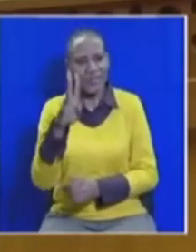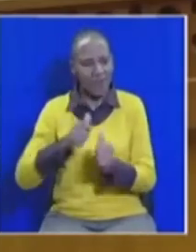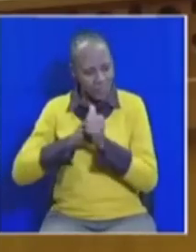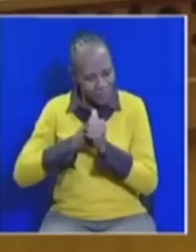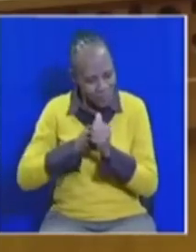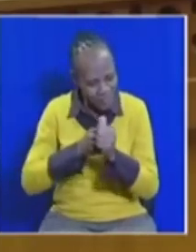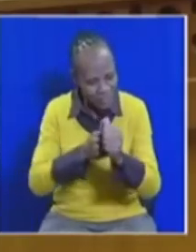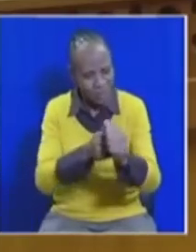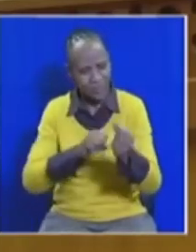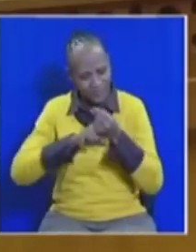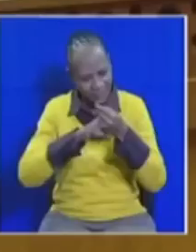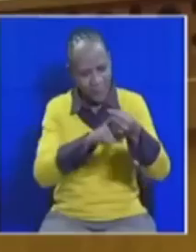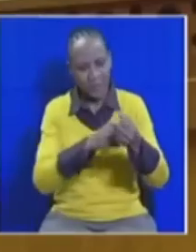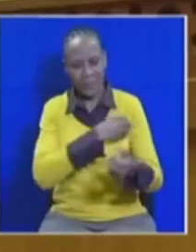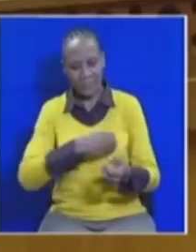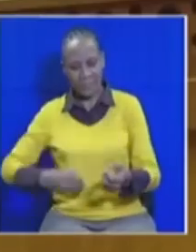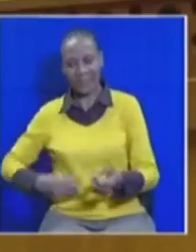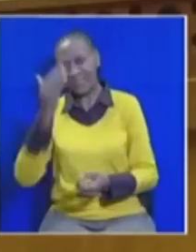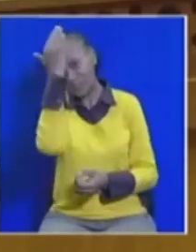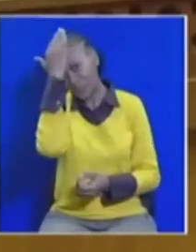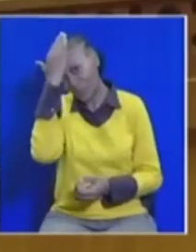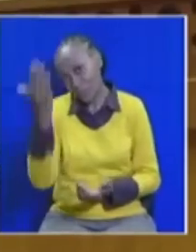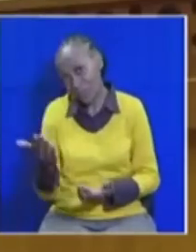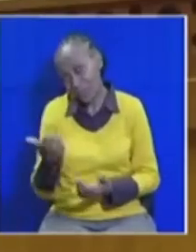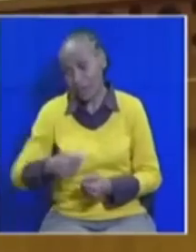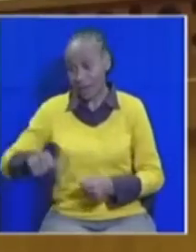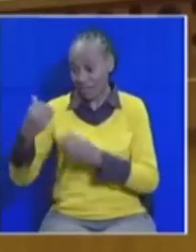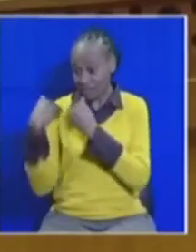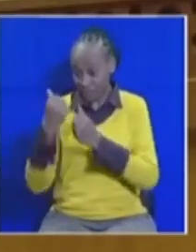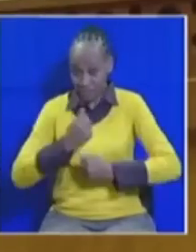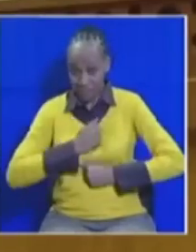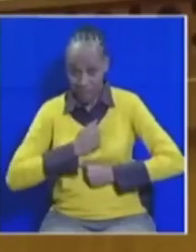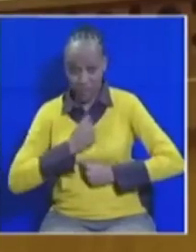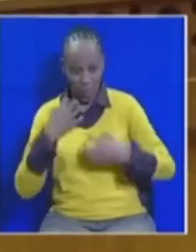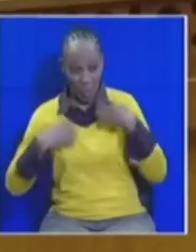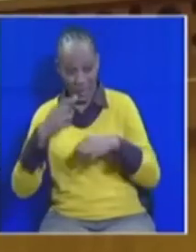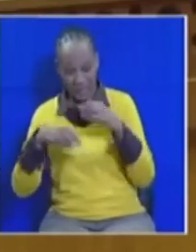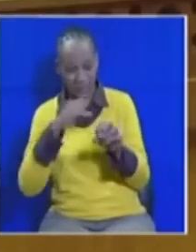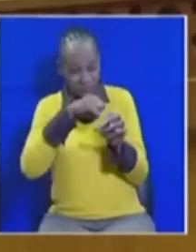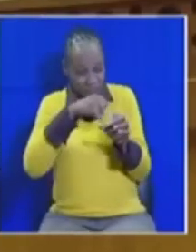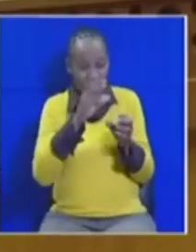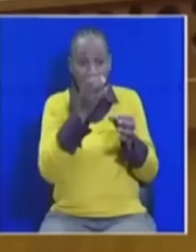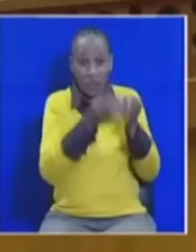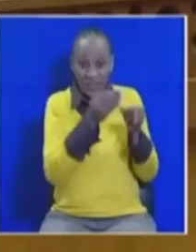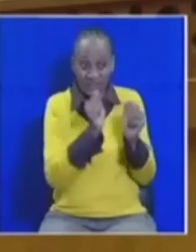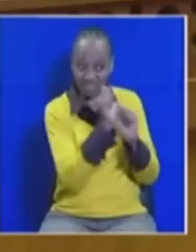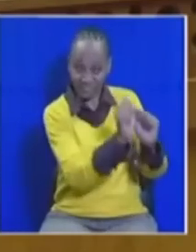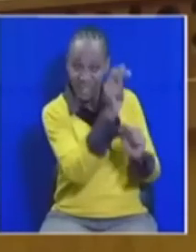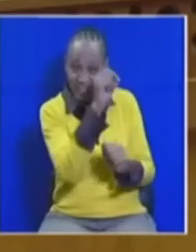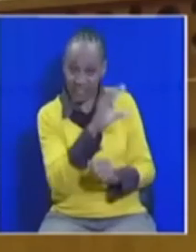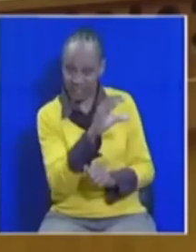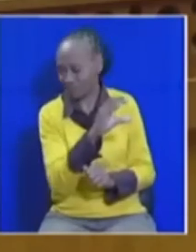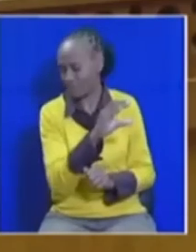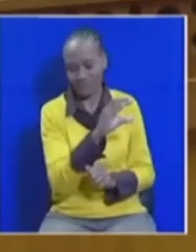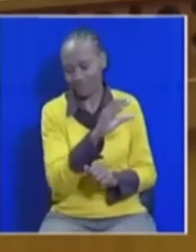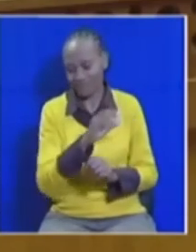Zuma, but it is not our job to worry about the internal politics of the ANC.